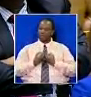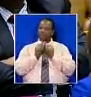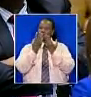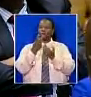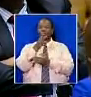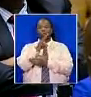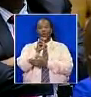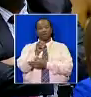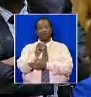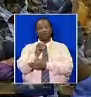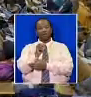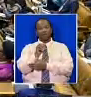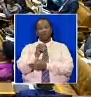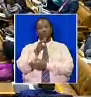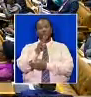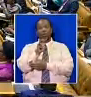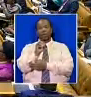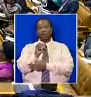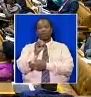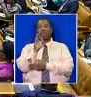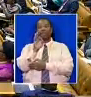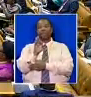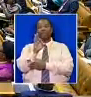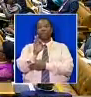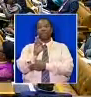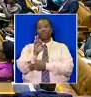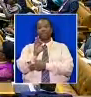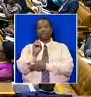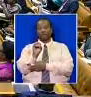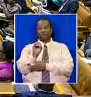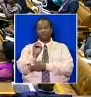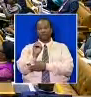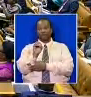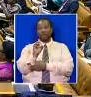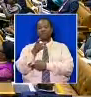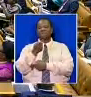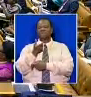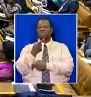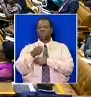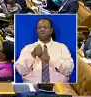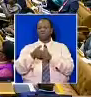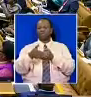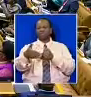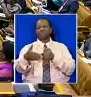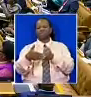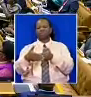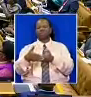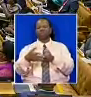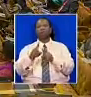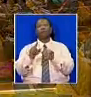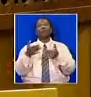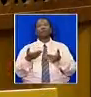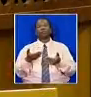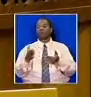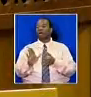2030 is a mere 13 years from now. It is in this 13 years from now that we have committed